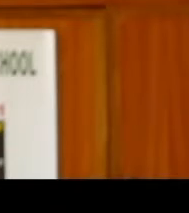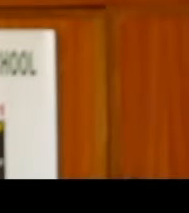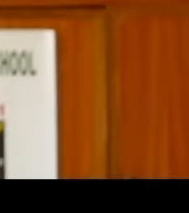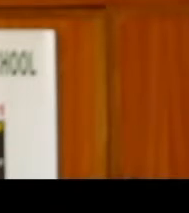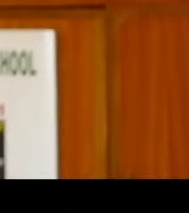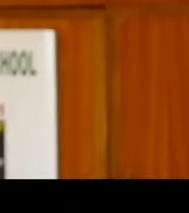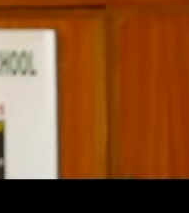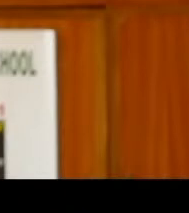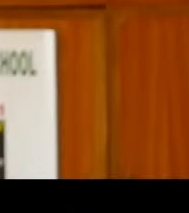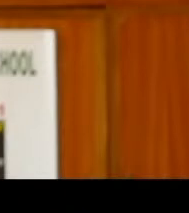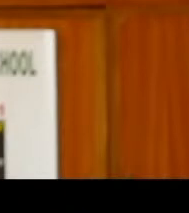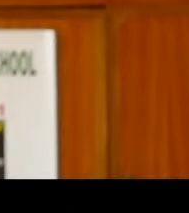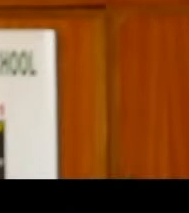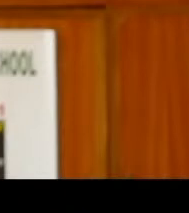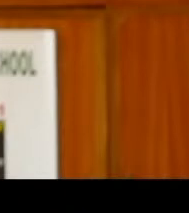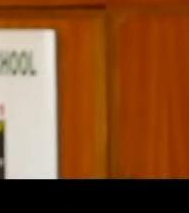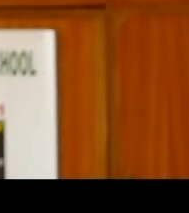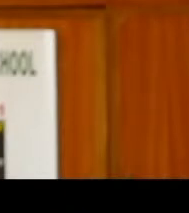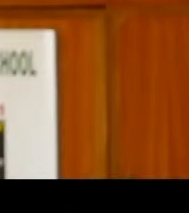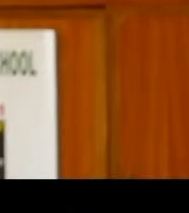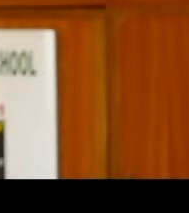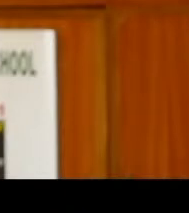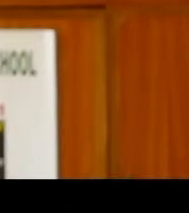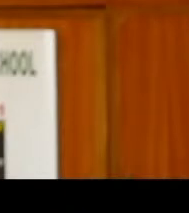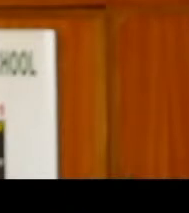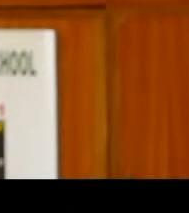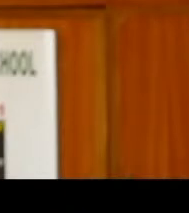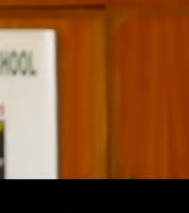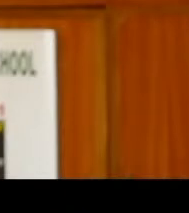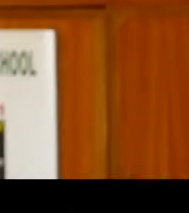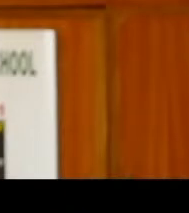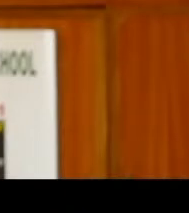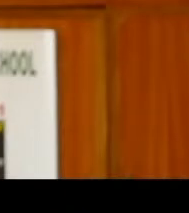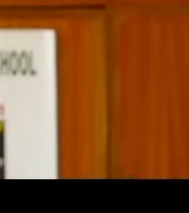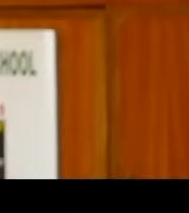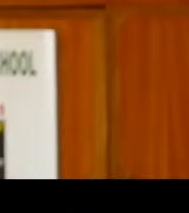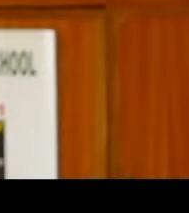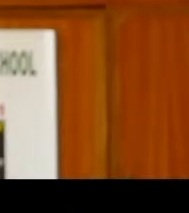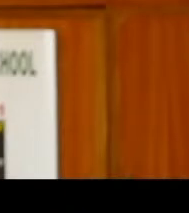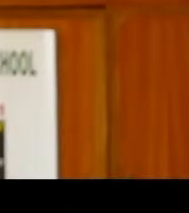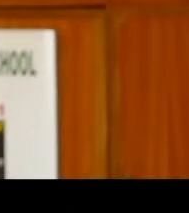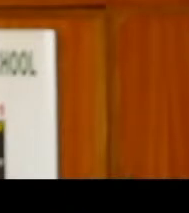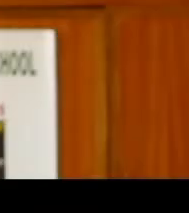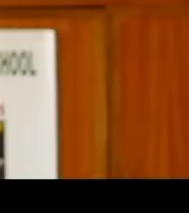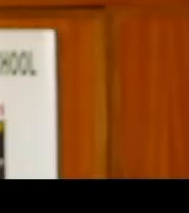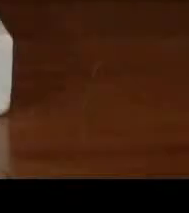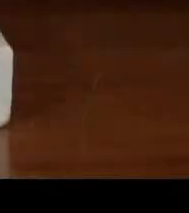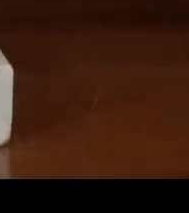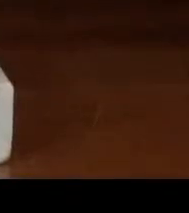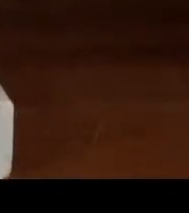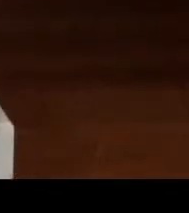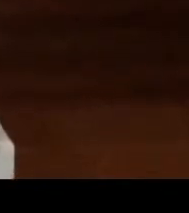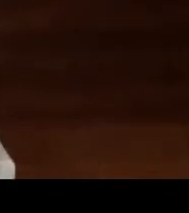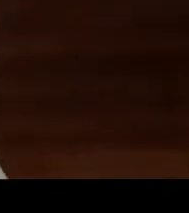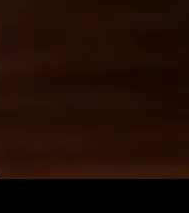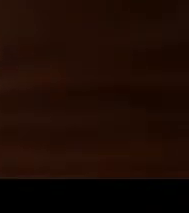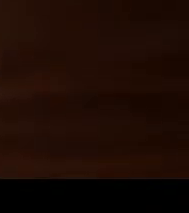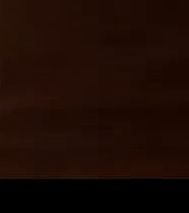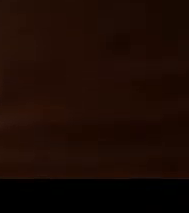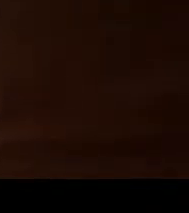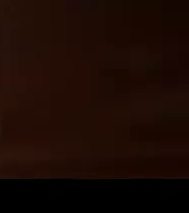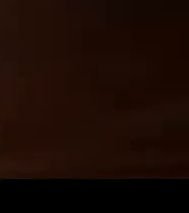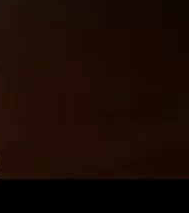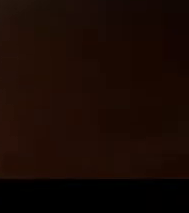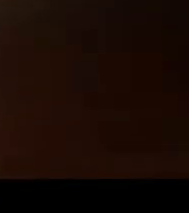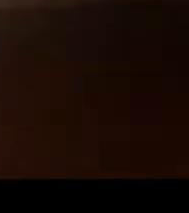follow up the projects, and they were also very good in following us up, such that we were able to complete